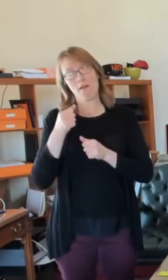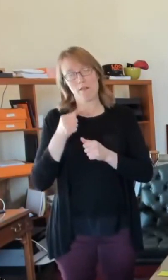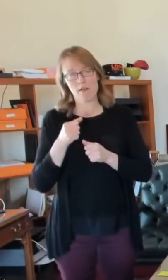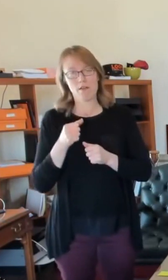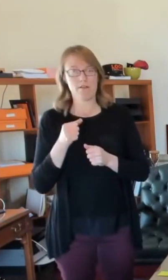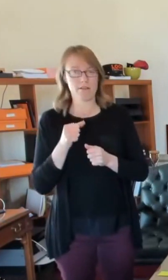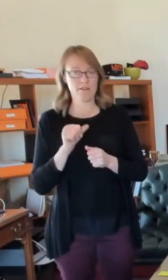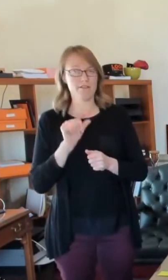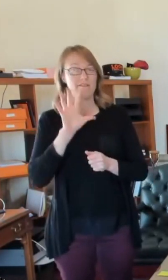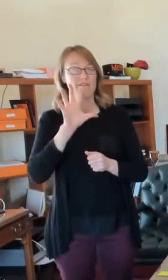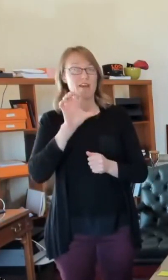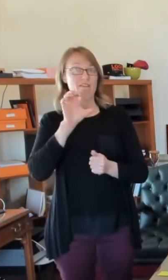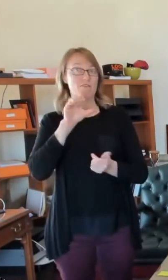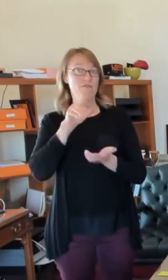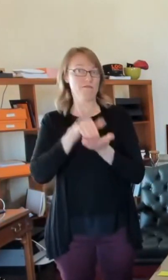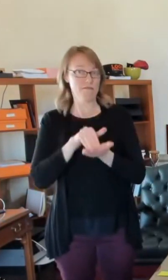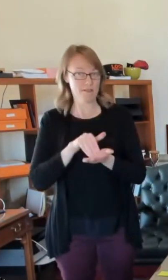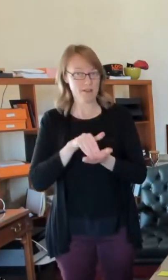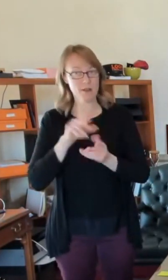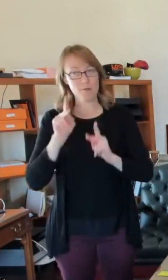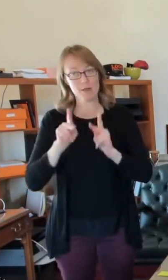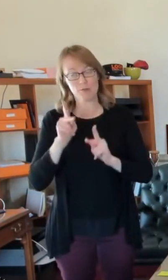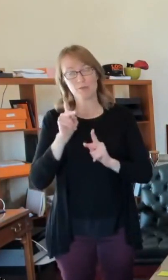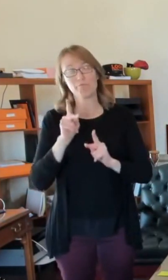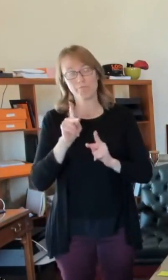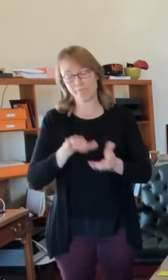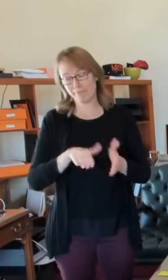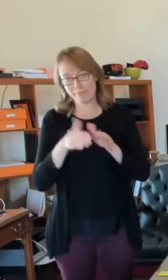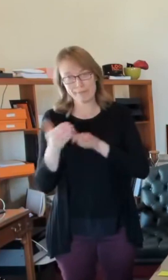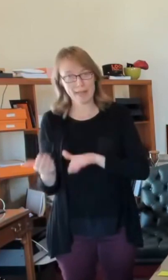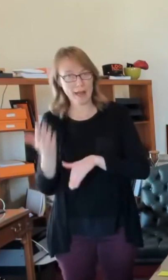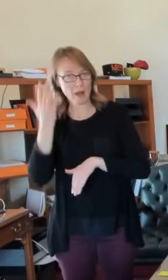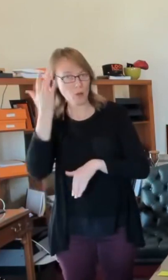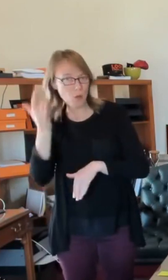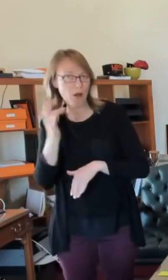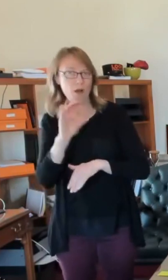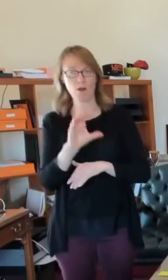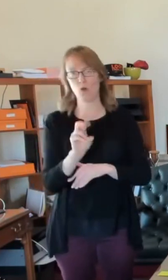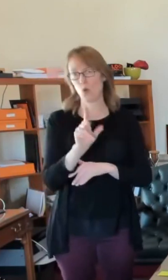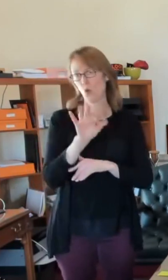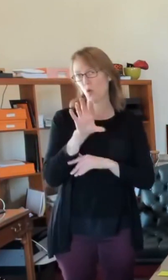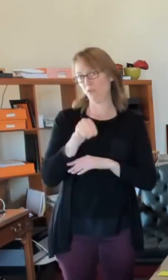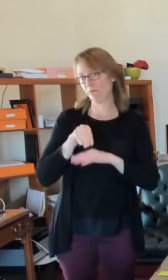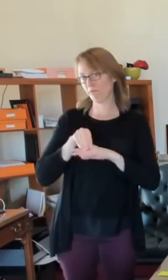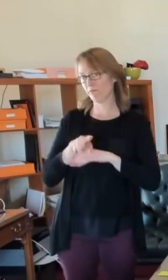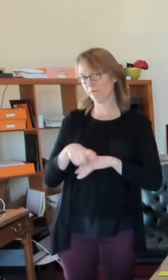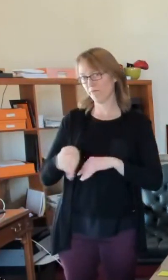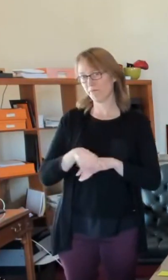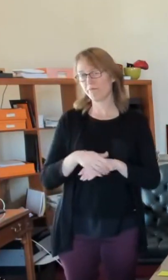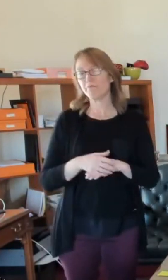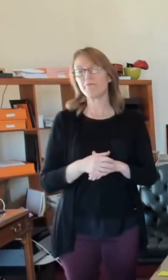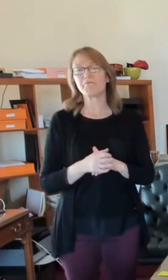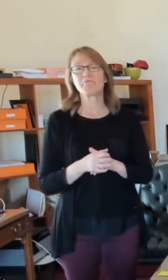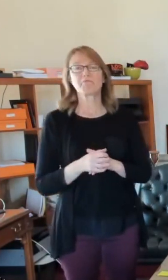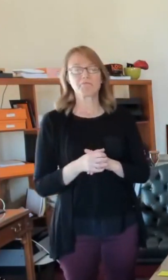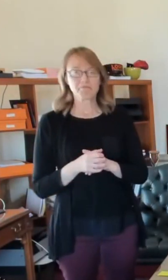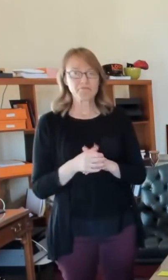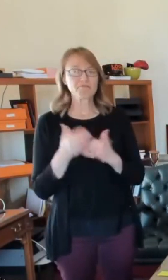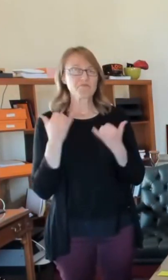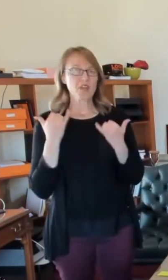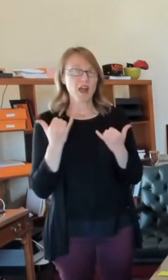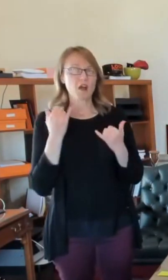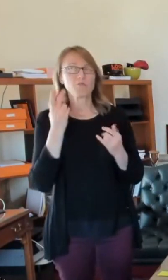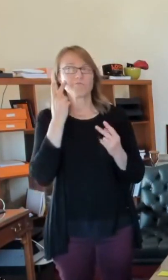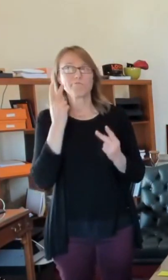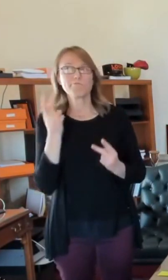week we had the flags at half-staff to remember those folks, and thinking today of their families and